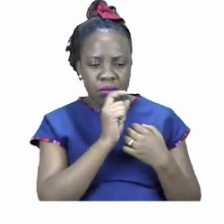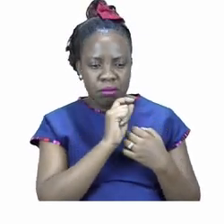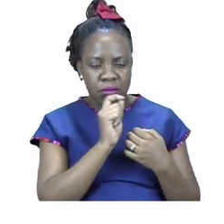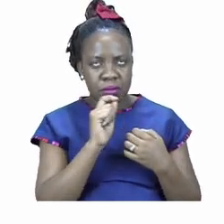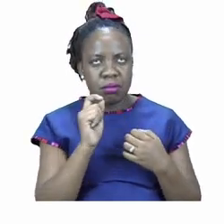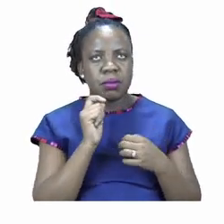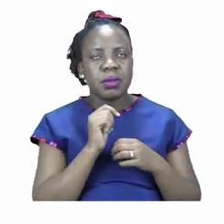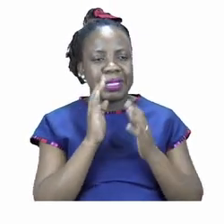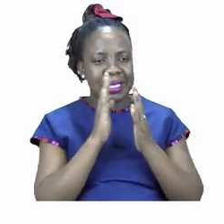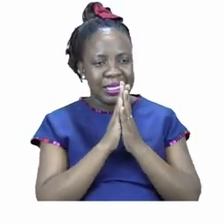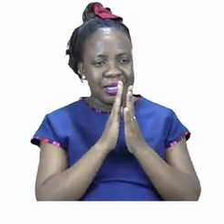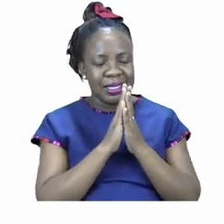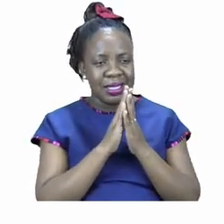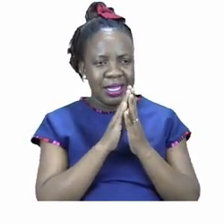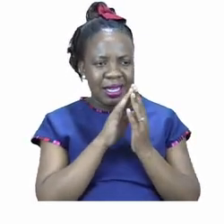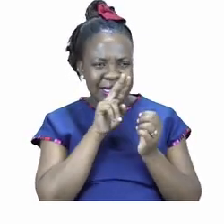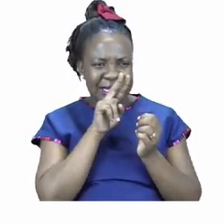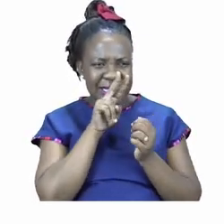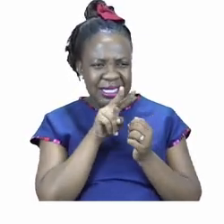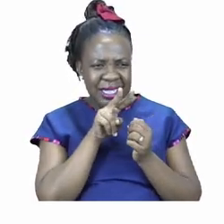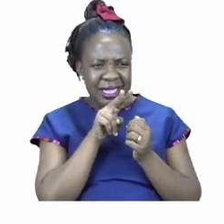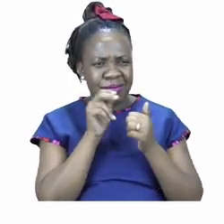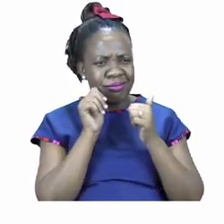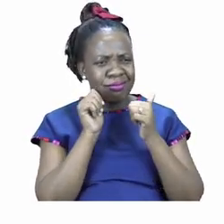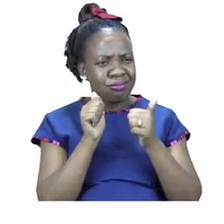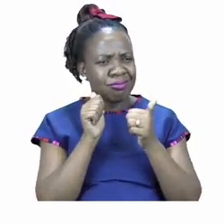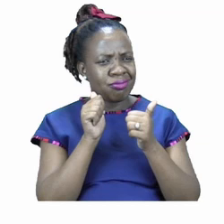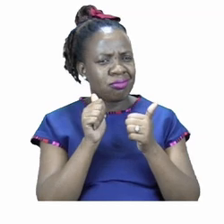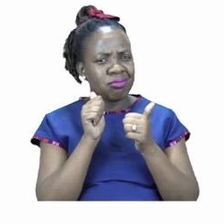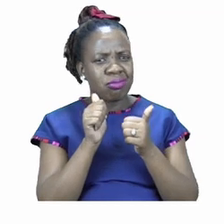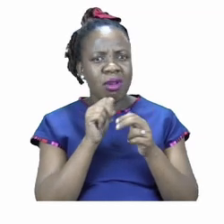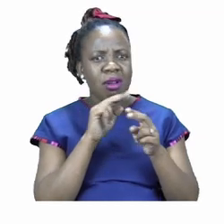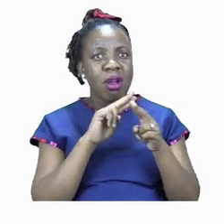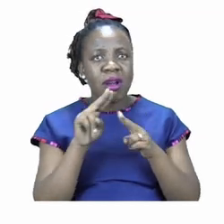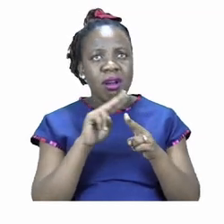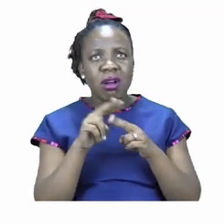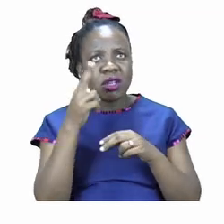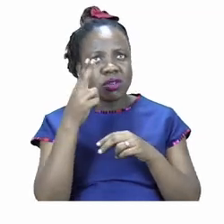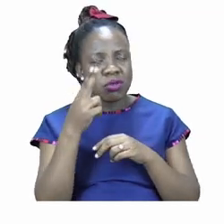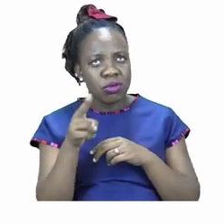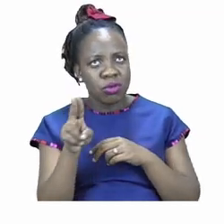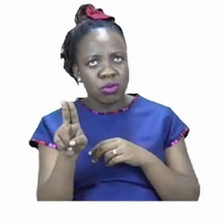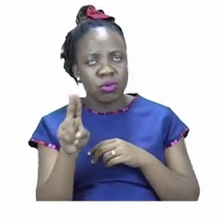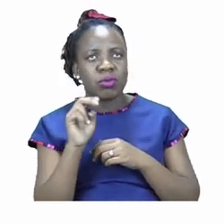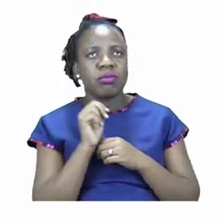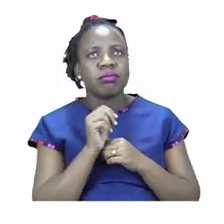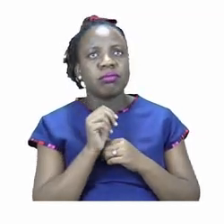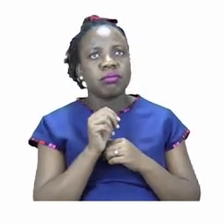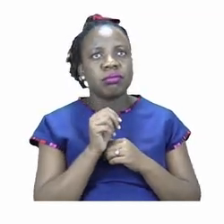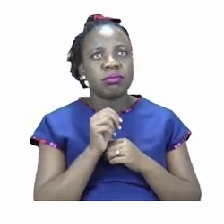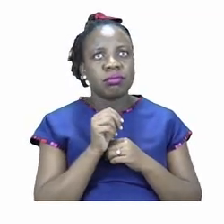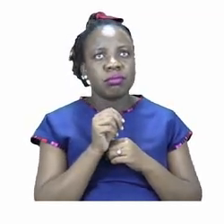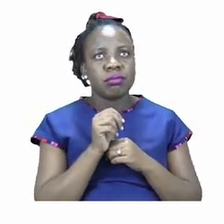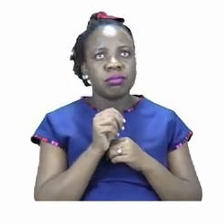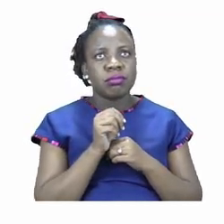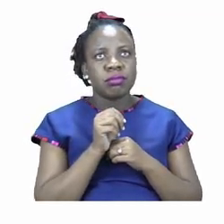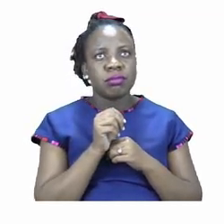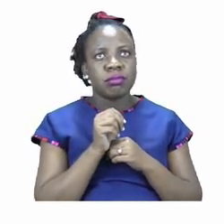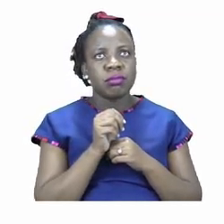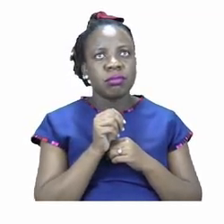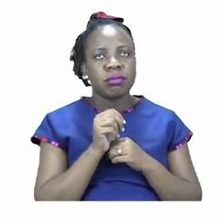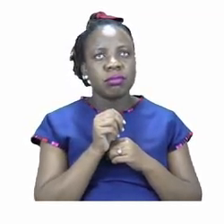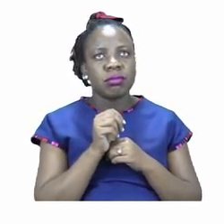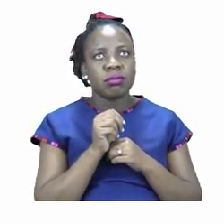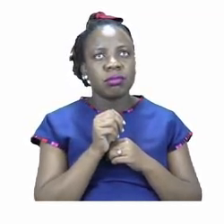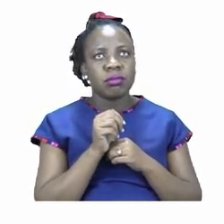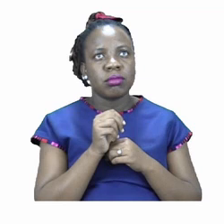read correctly. So take your time for each of the scales. Now, as you can see, the scales are